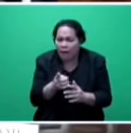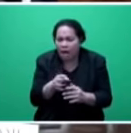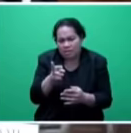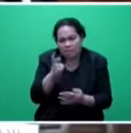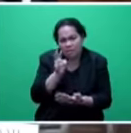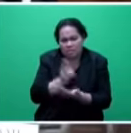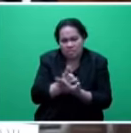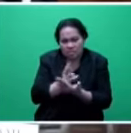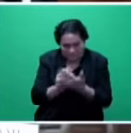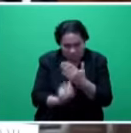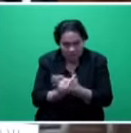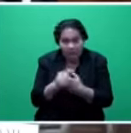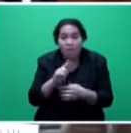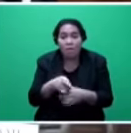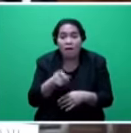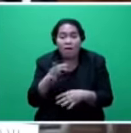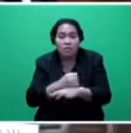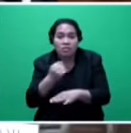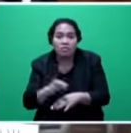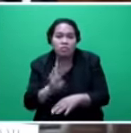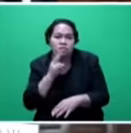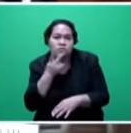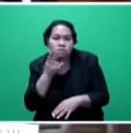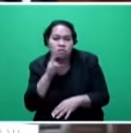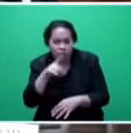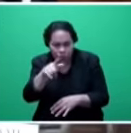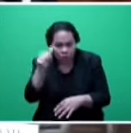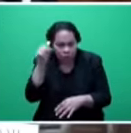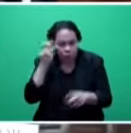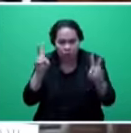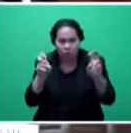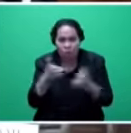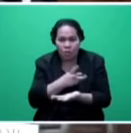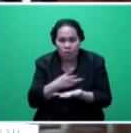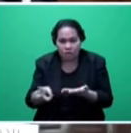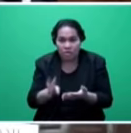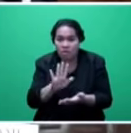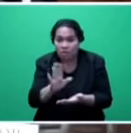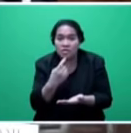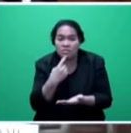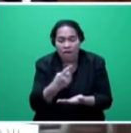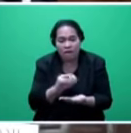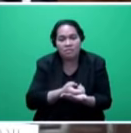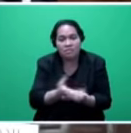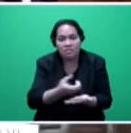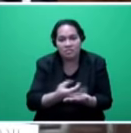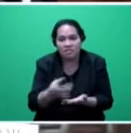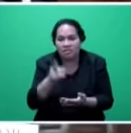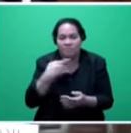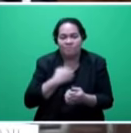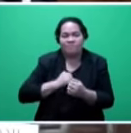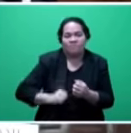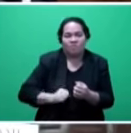the government continued to be bullish, and we've used that word before, on expenditure and refused to